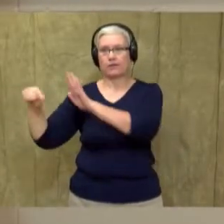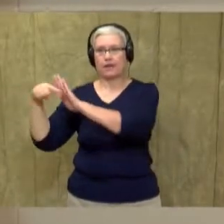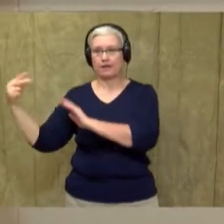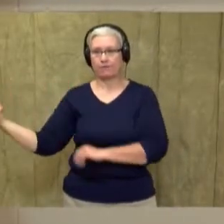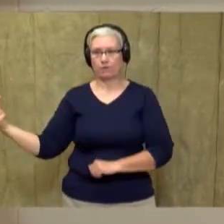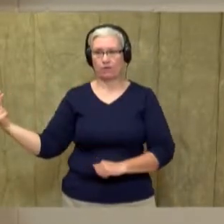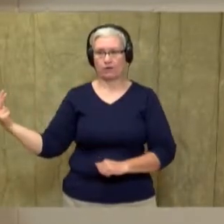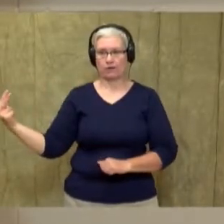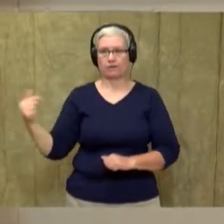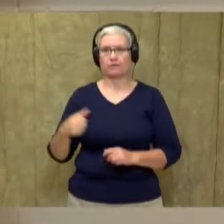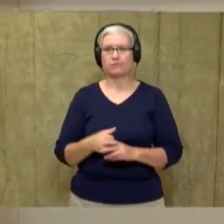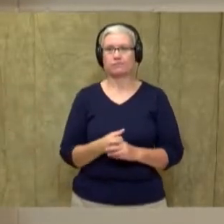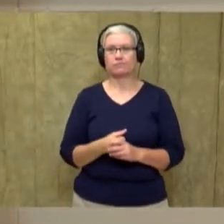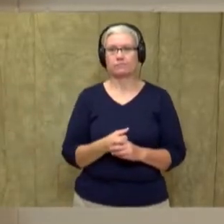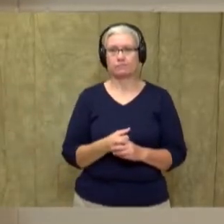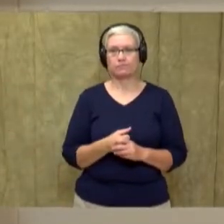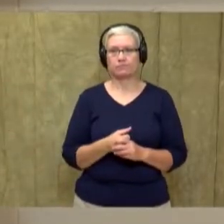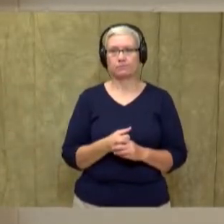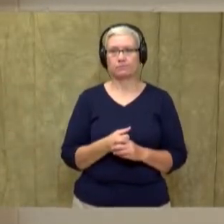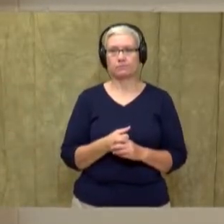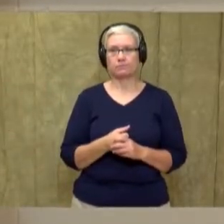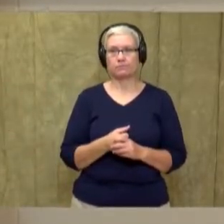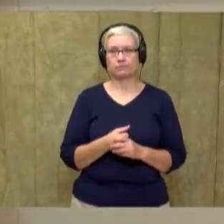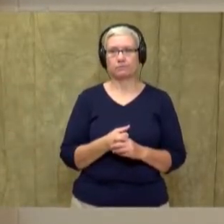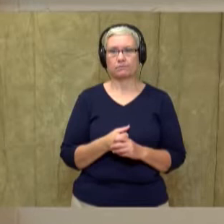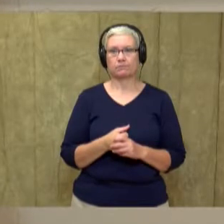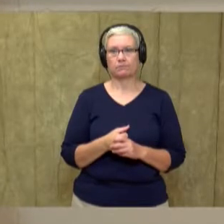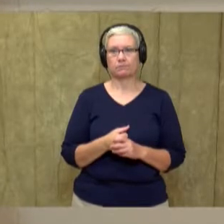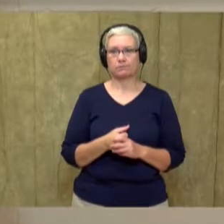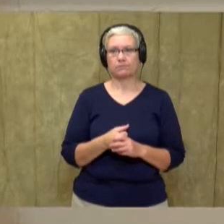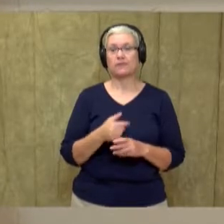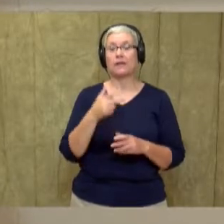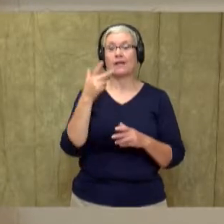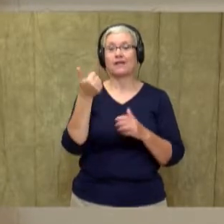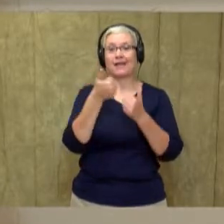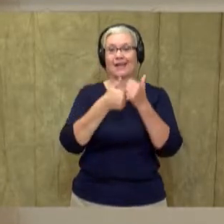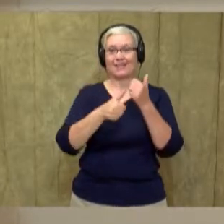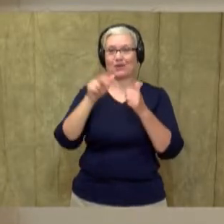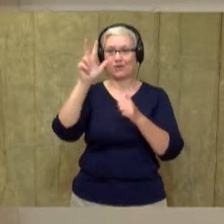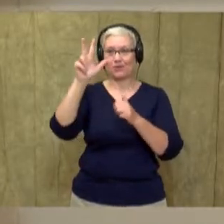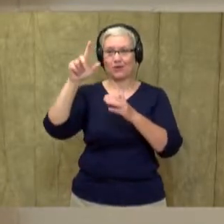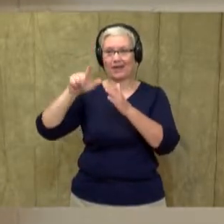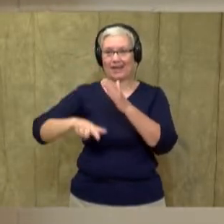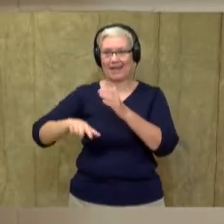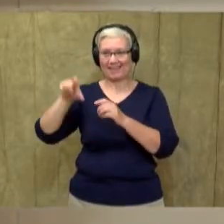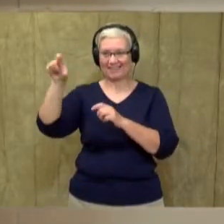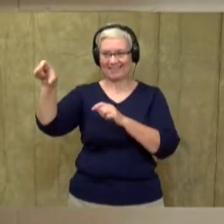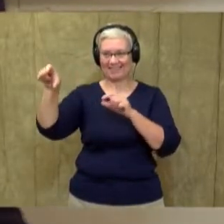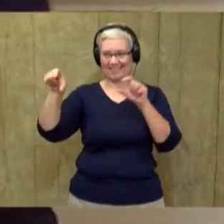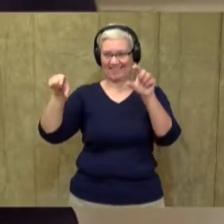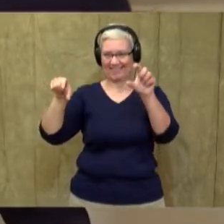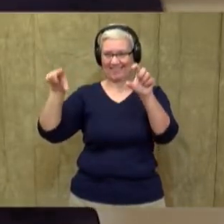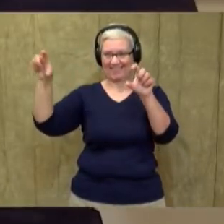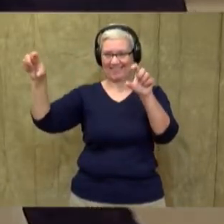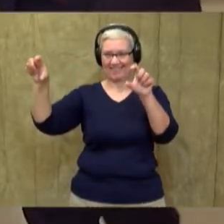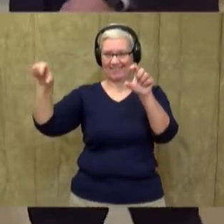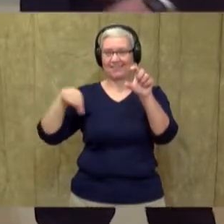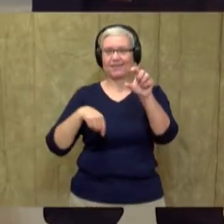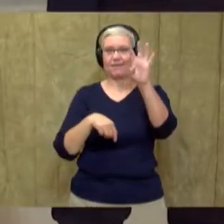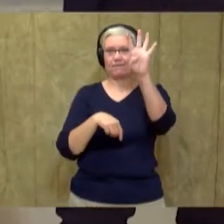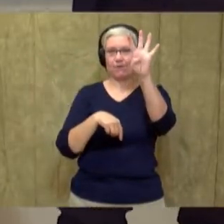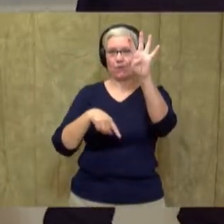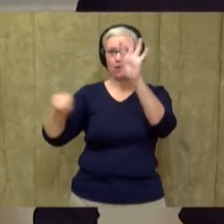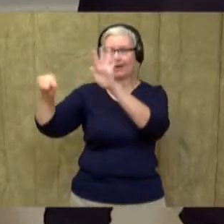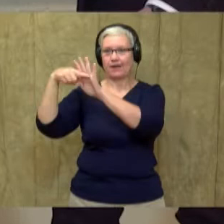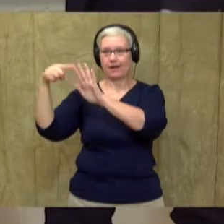notice, all of the values here are 3 less than the values that we started with, which is exactly what we